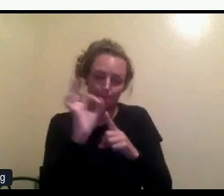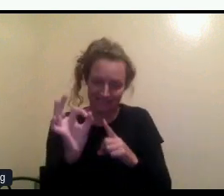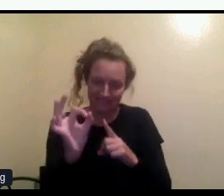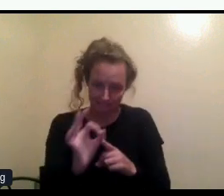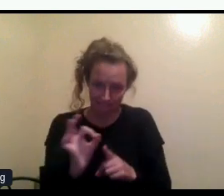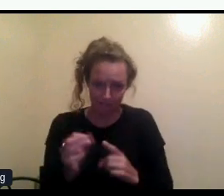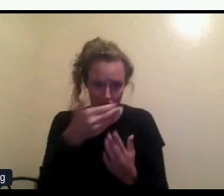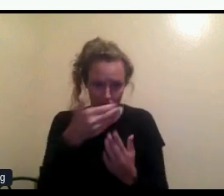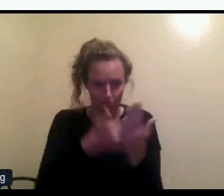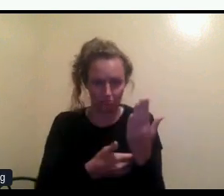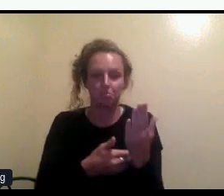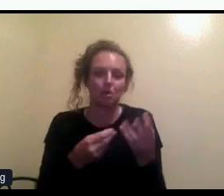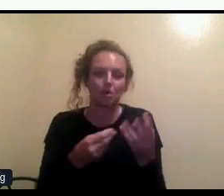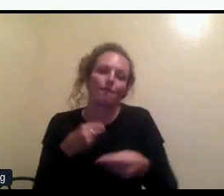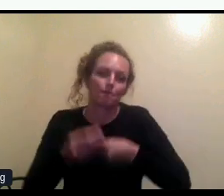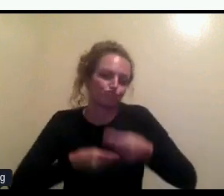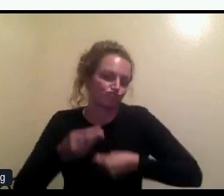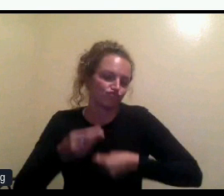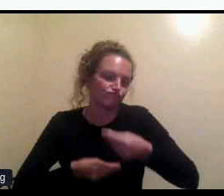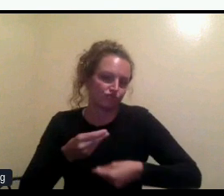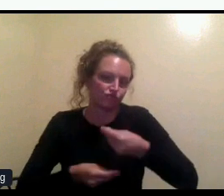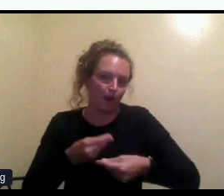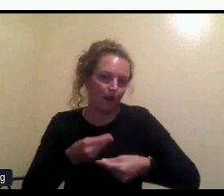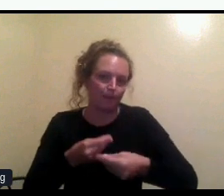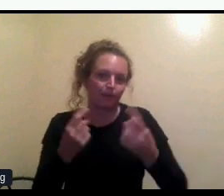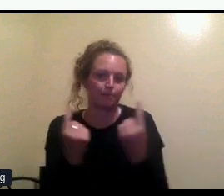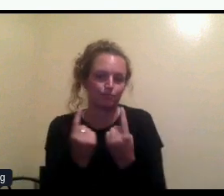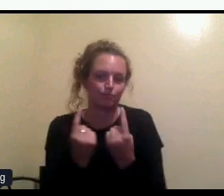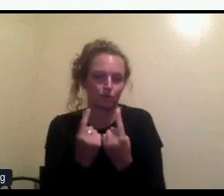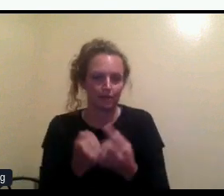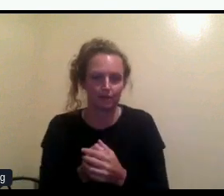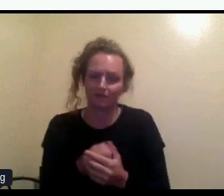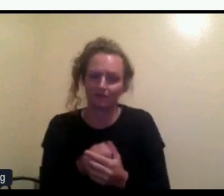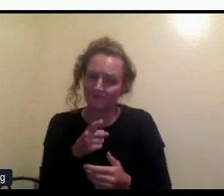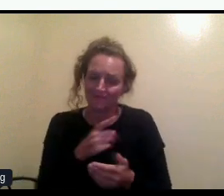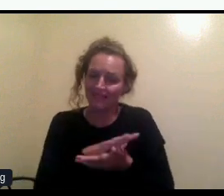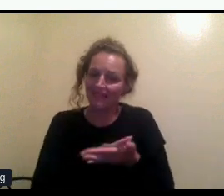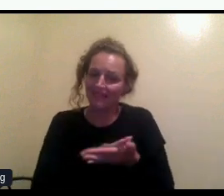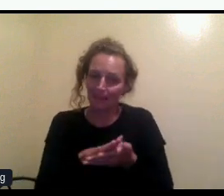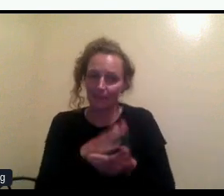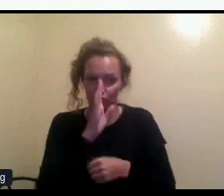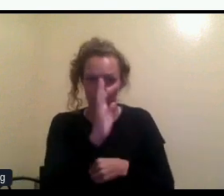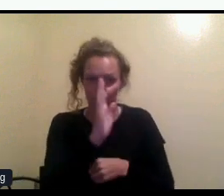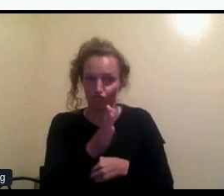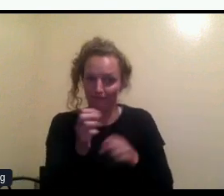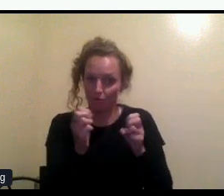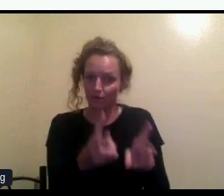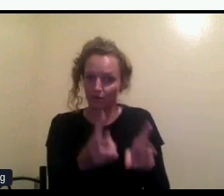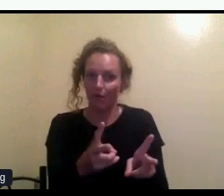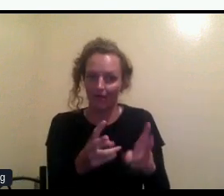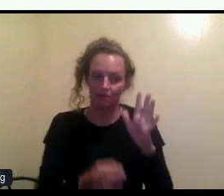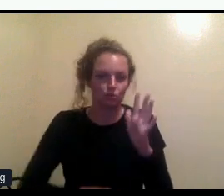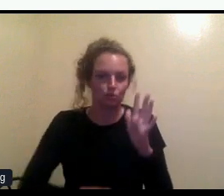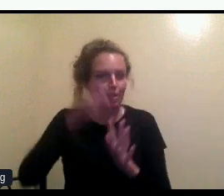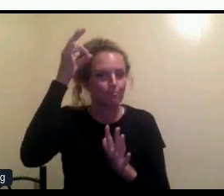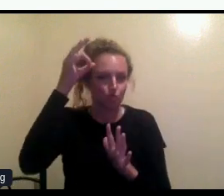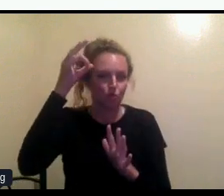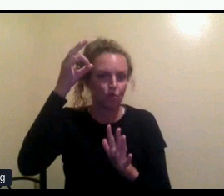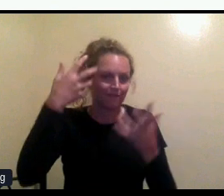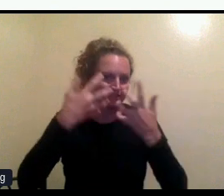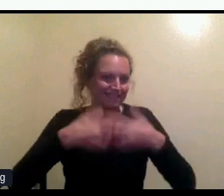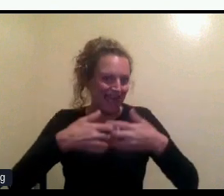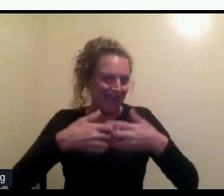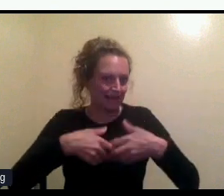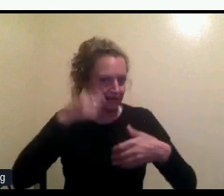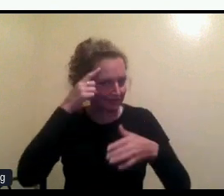support staff to back this up is a straightforward way to vastly improve disabled tech consumers' experiences. So